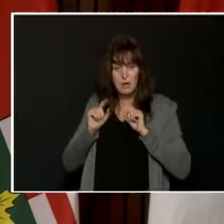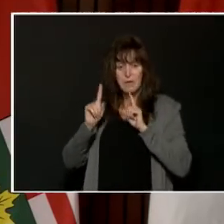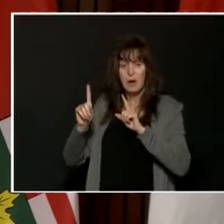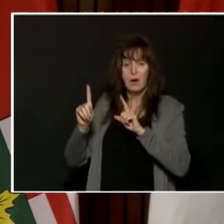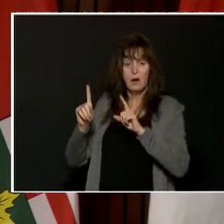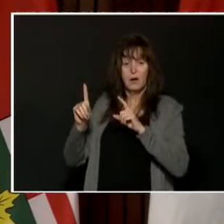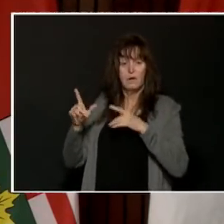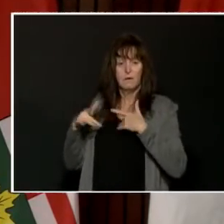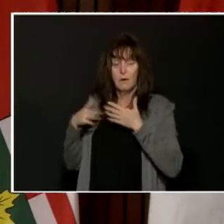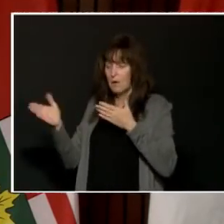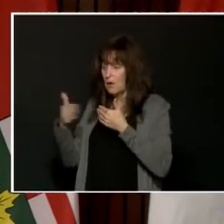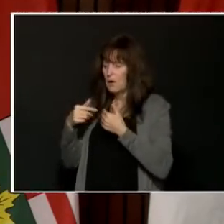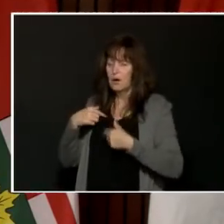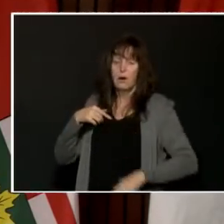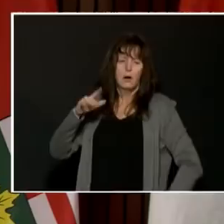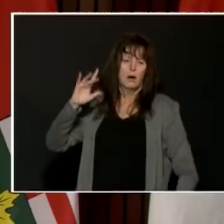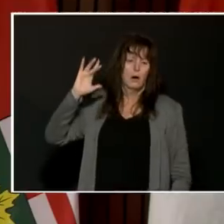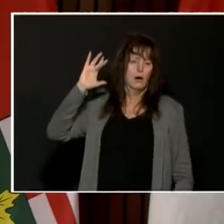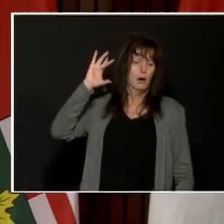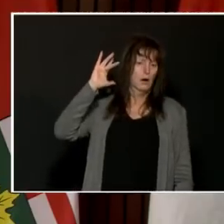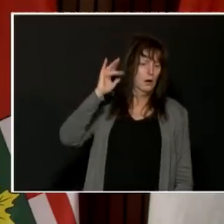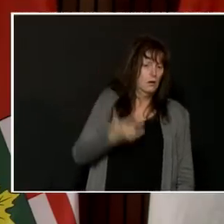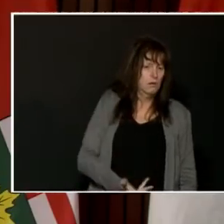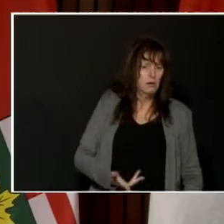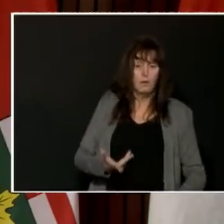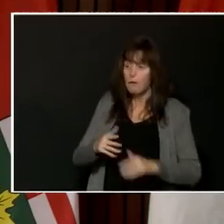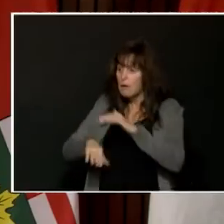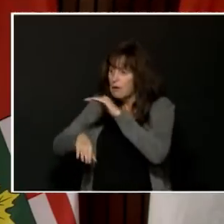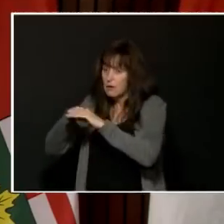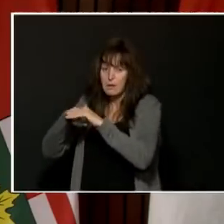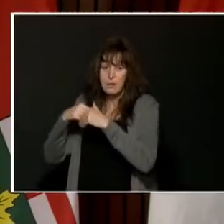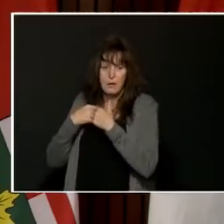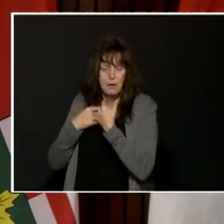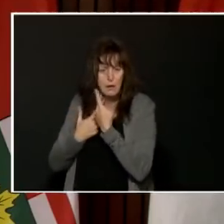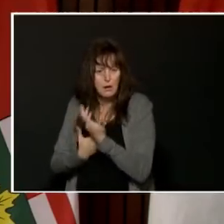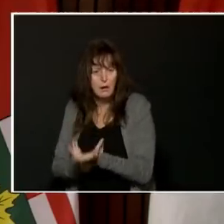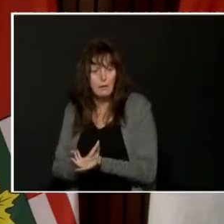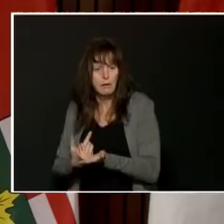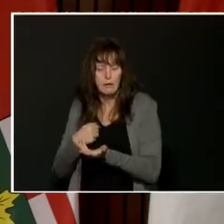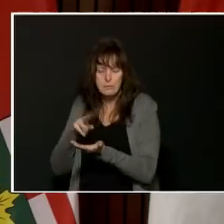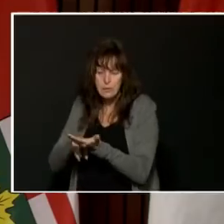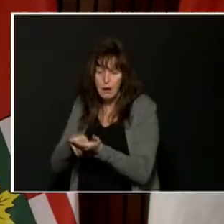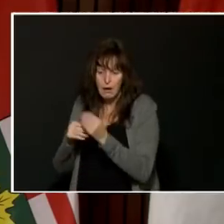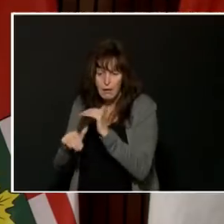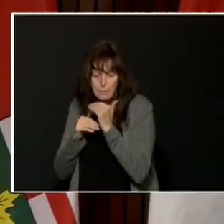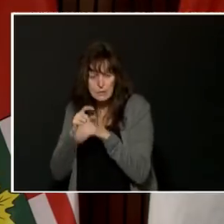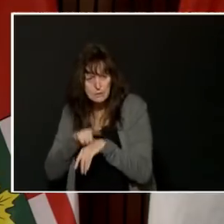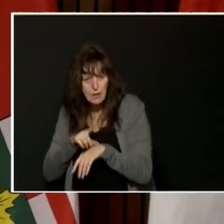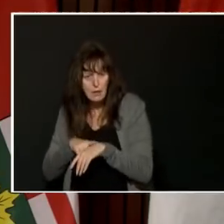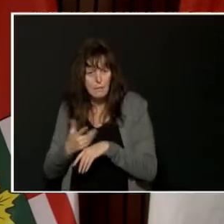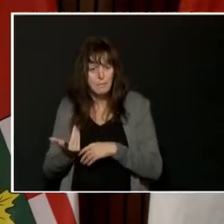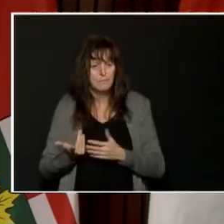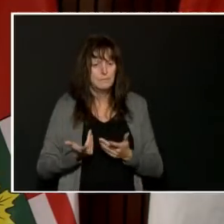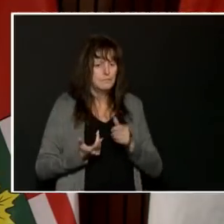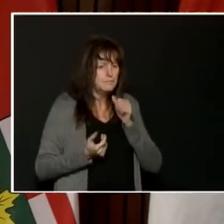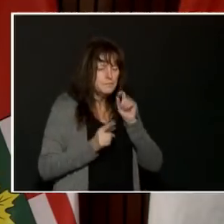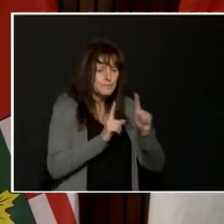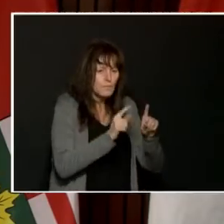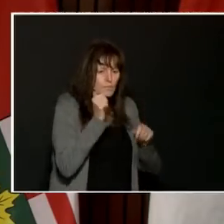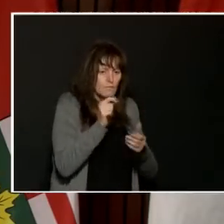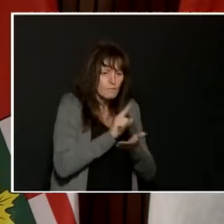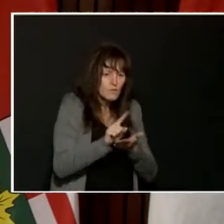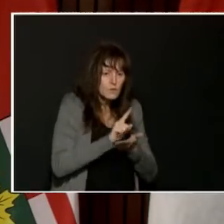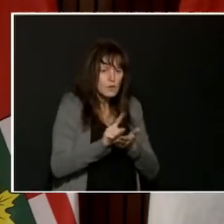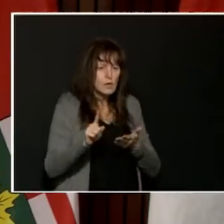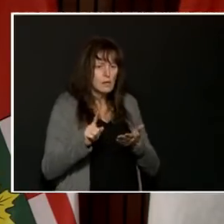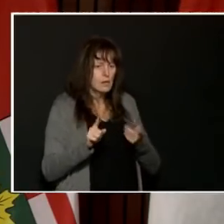know that it's hard to go to, the place, a local restaurant or a local bar that you go to every week and see it's crowded